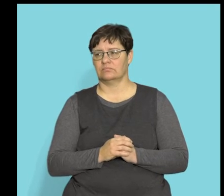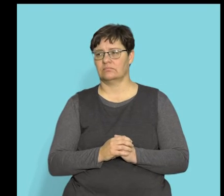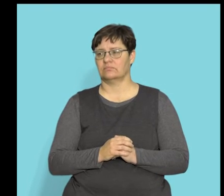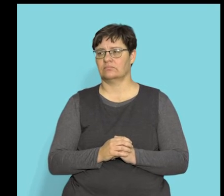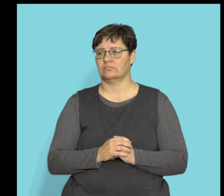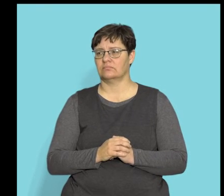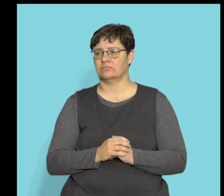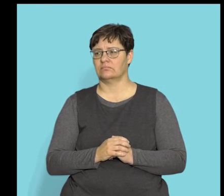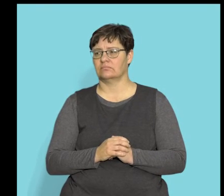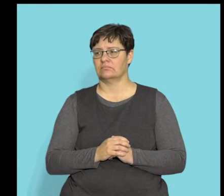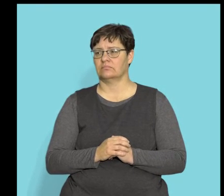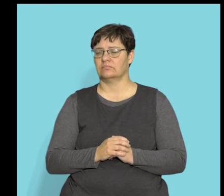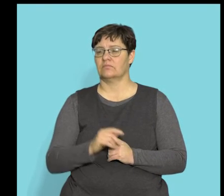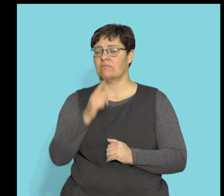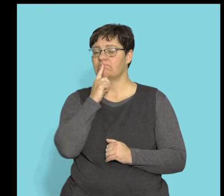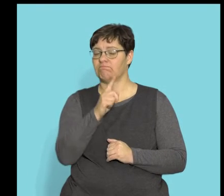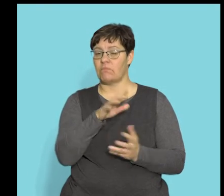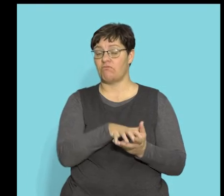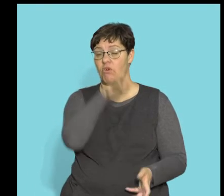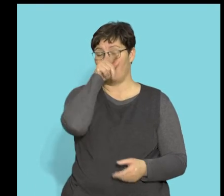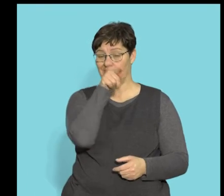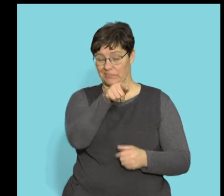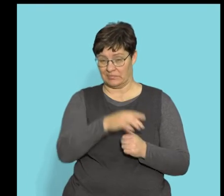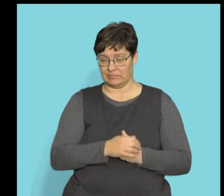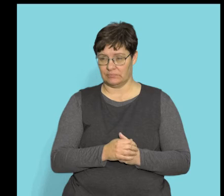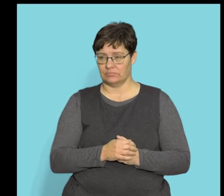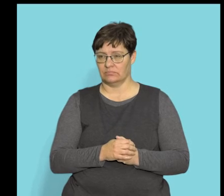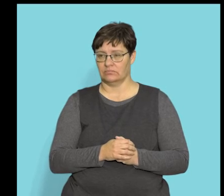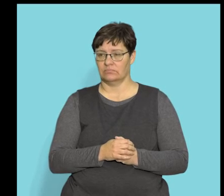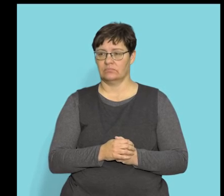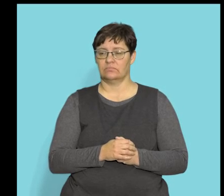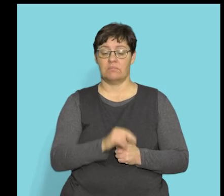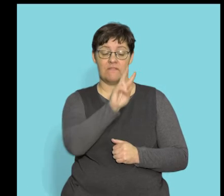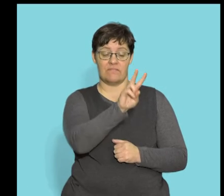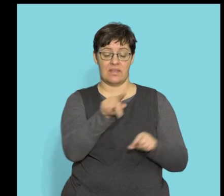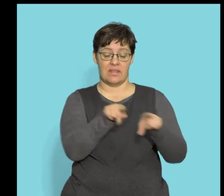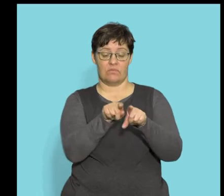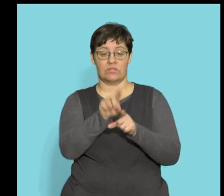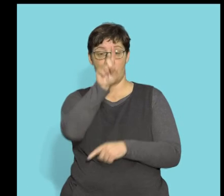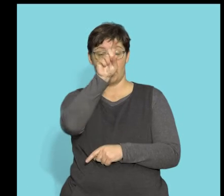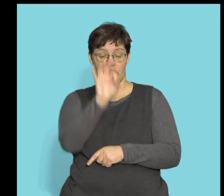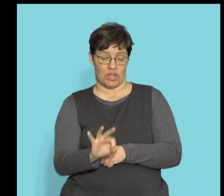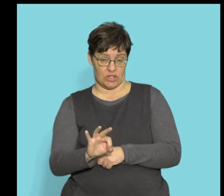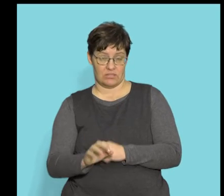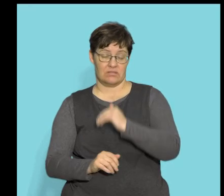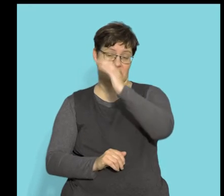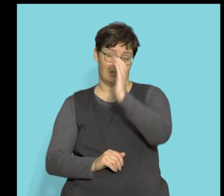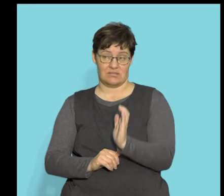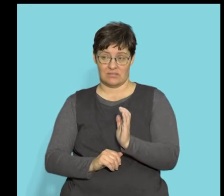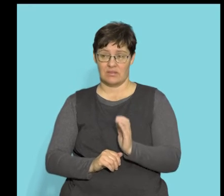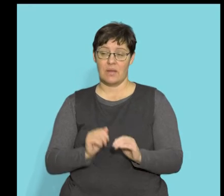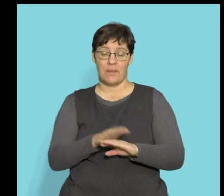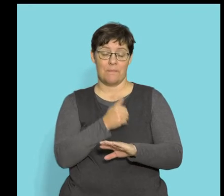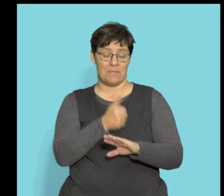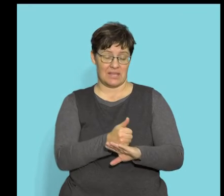Great. So if I'm going to determine the volume of the figure, it's going to be a third times the area of